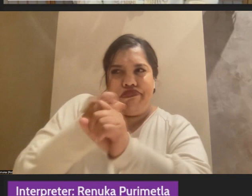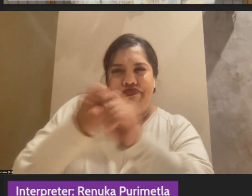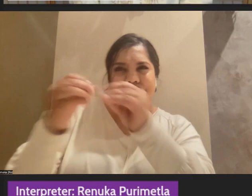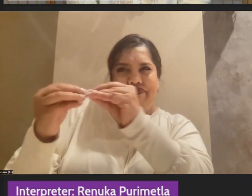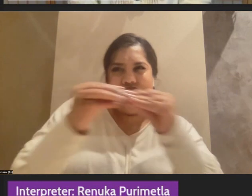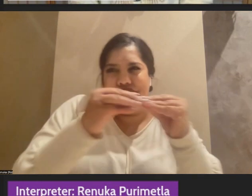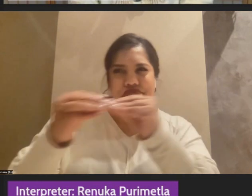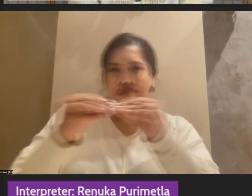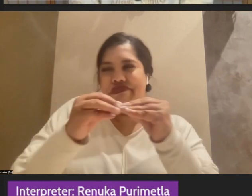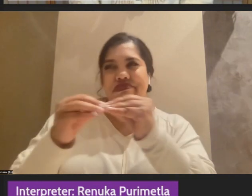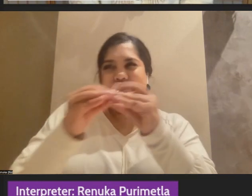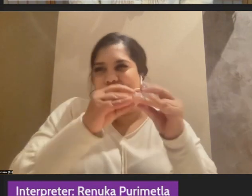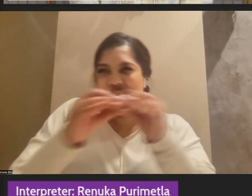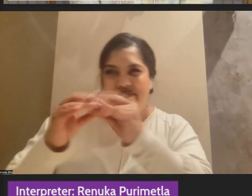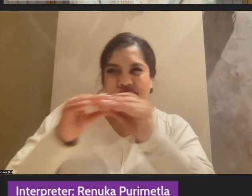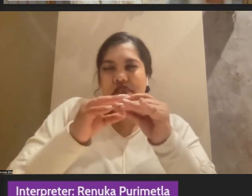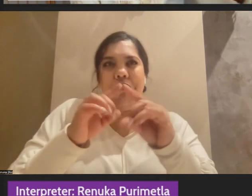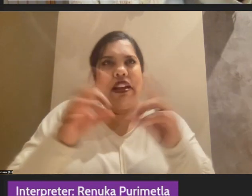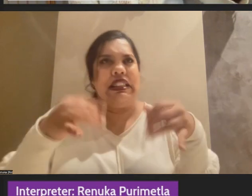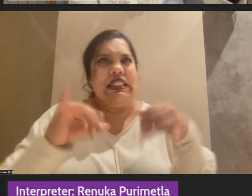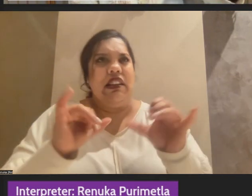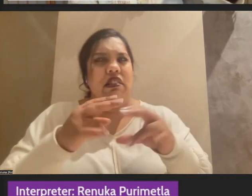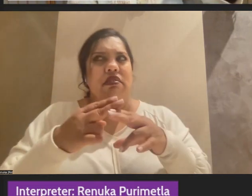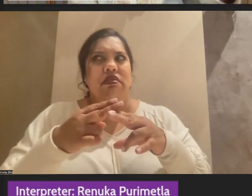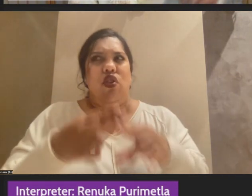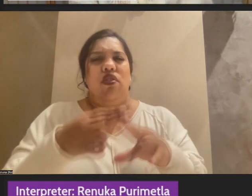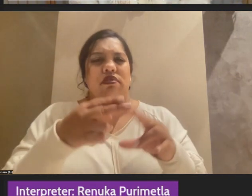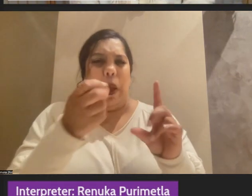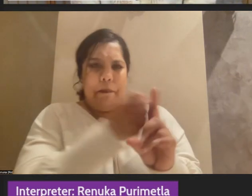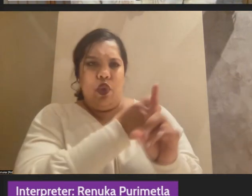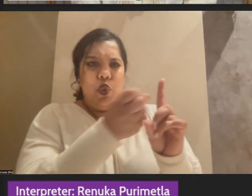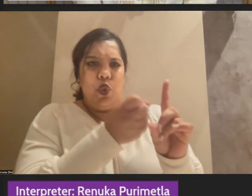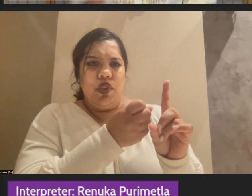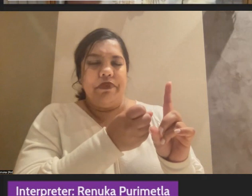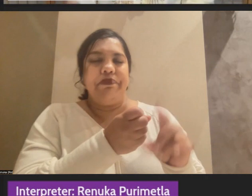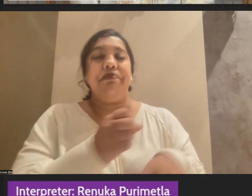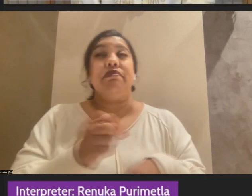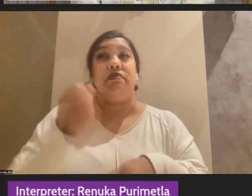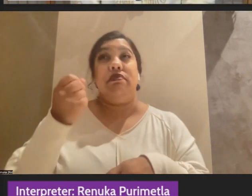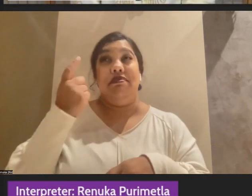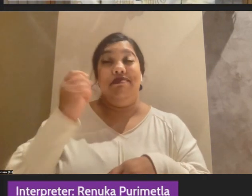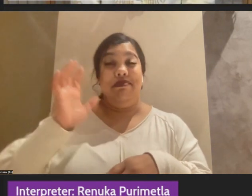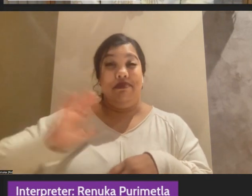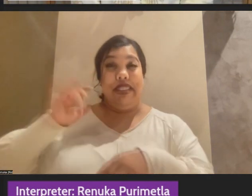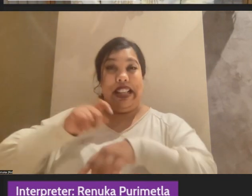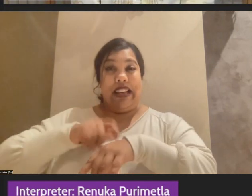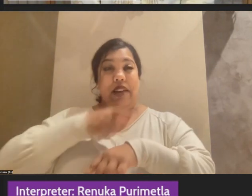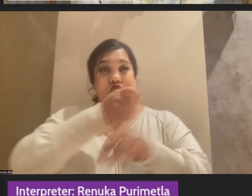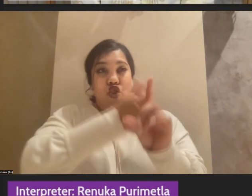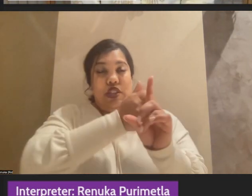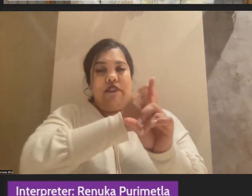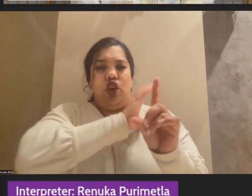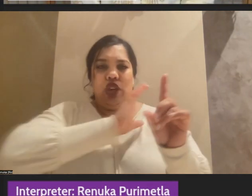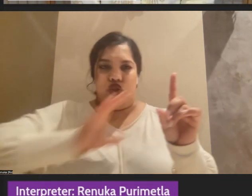And then she starts, now at that time she was Christian. And then she starts learning